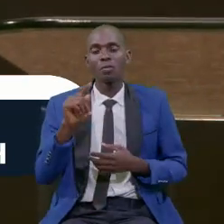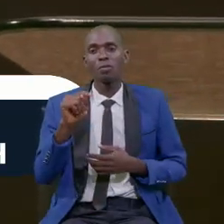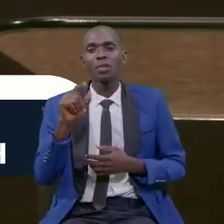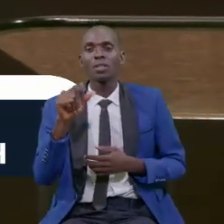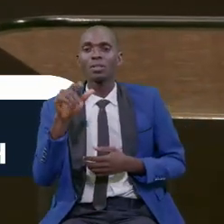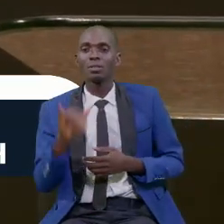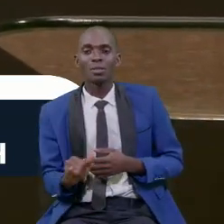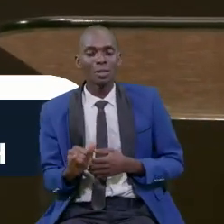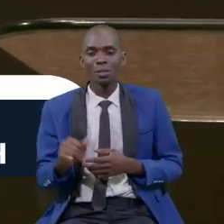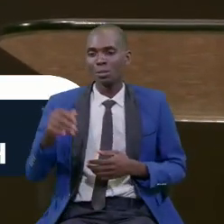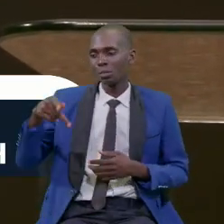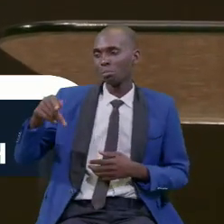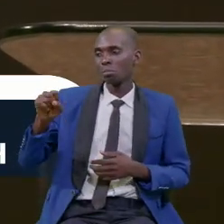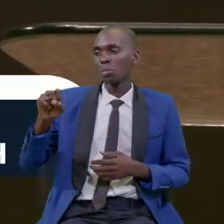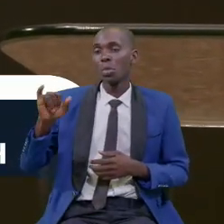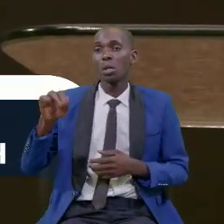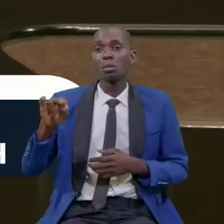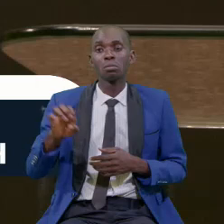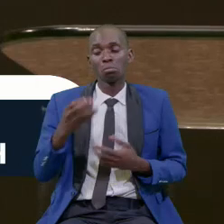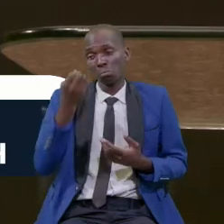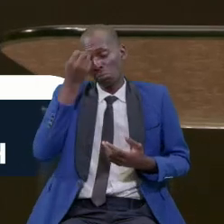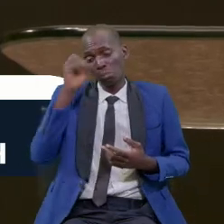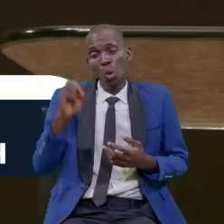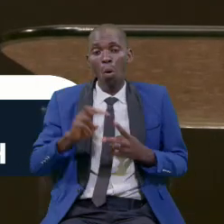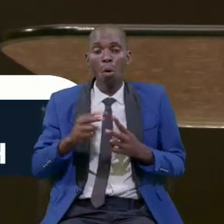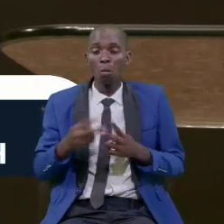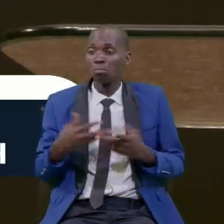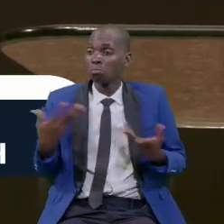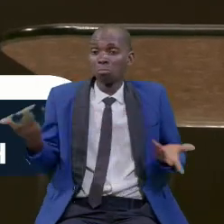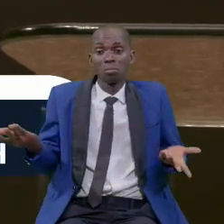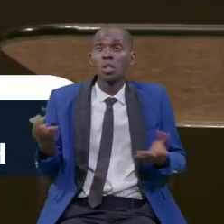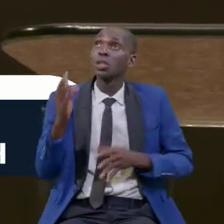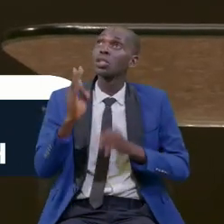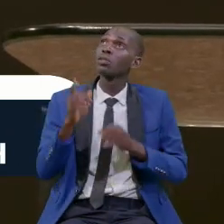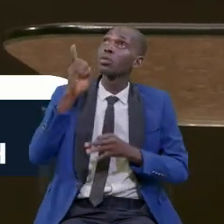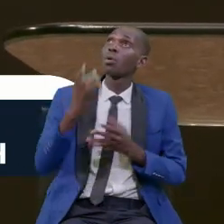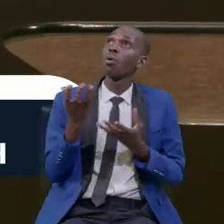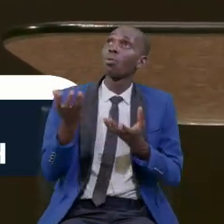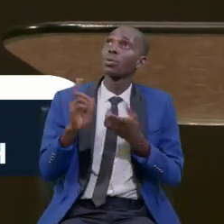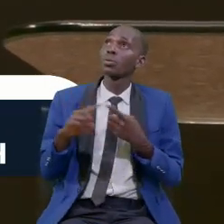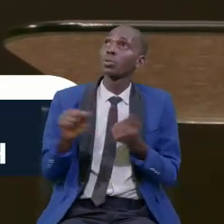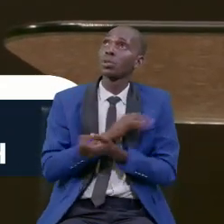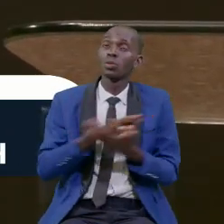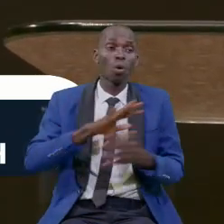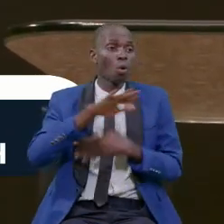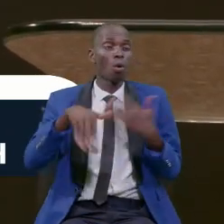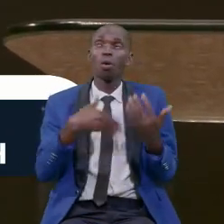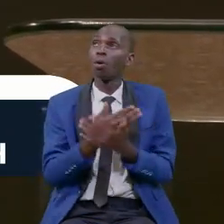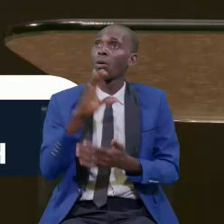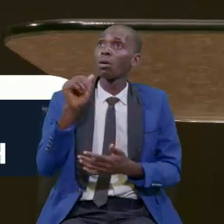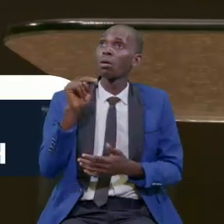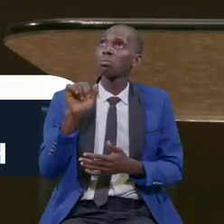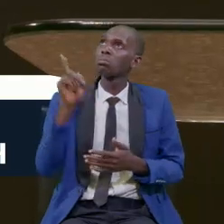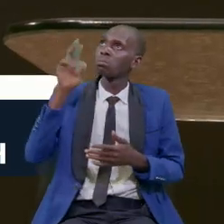is whatever God will do, let him do. If he wants to destroy the land of Canaan, let him go